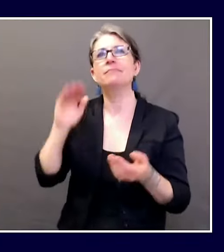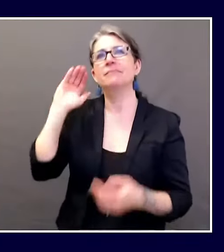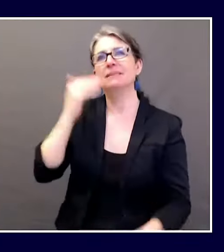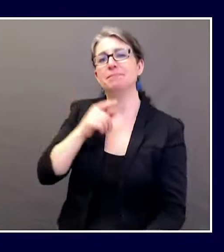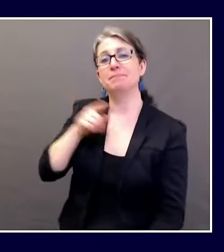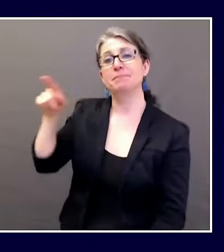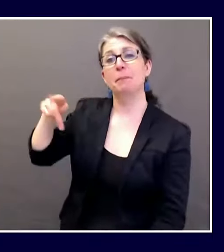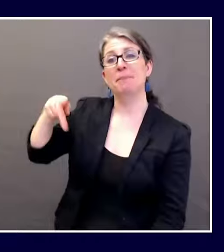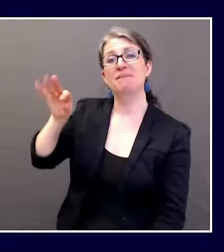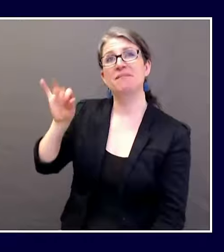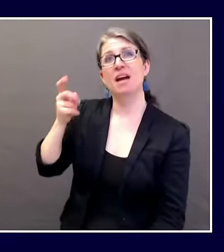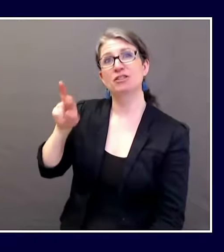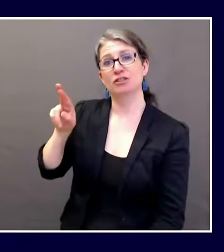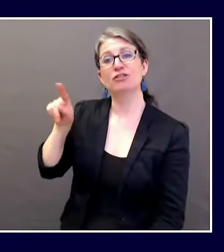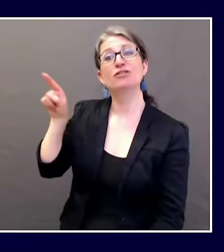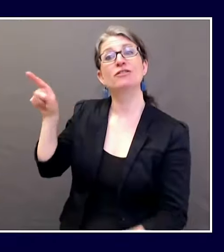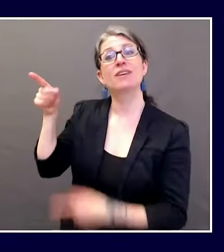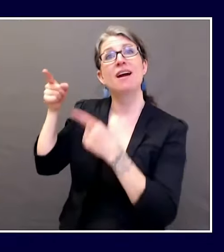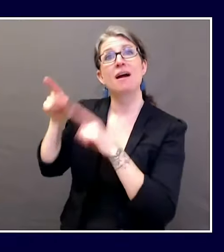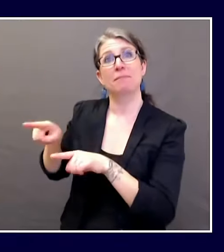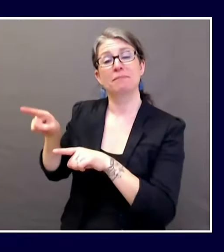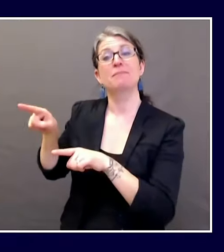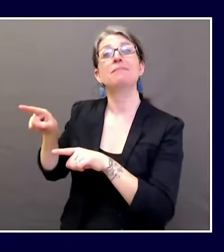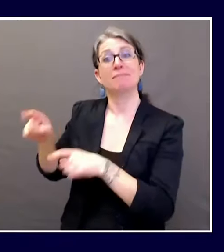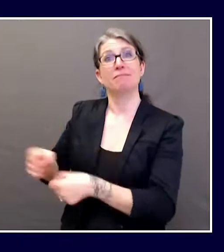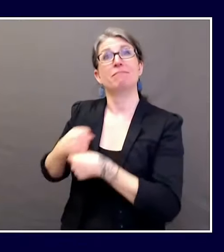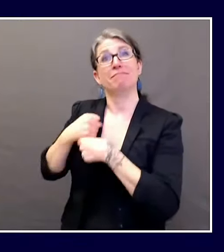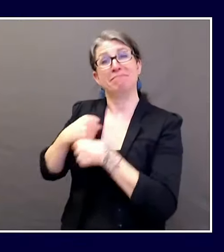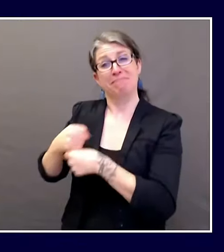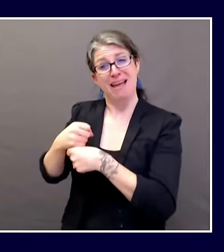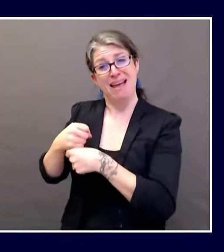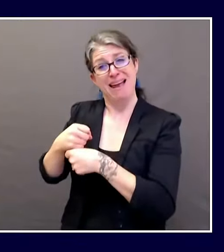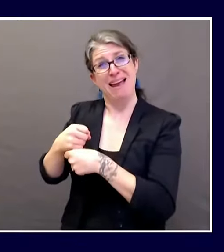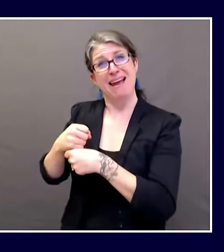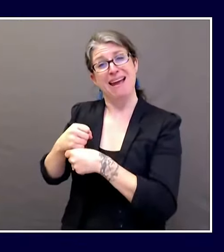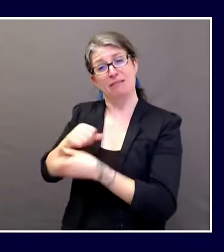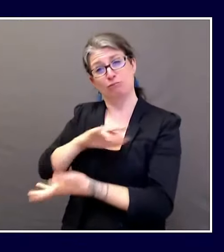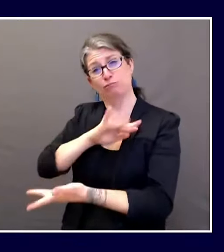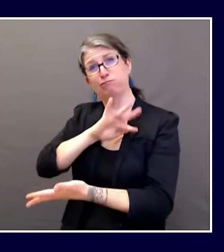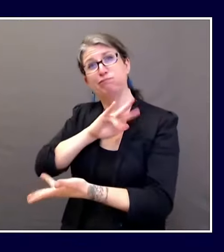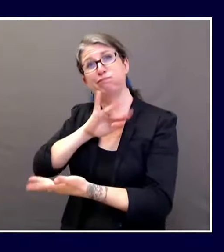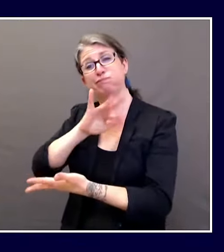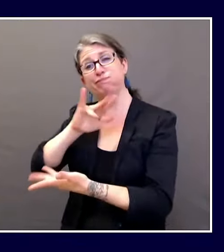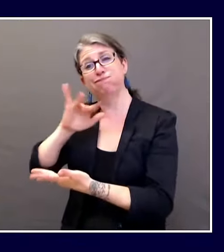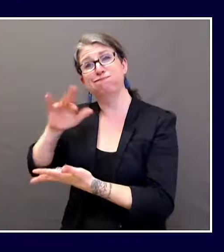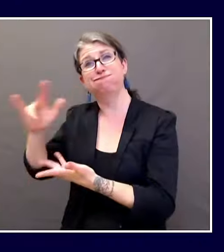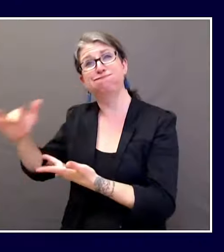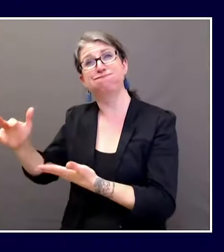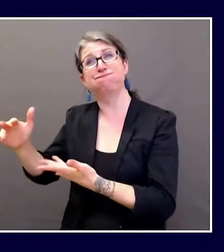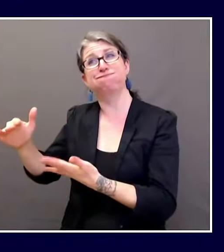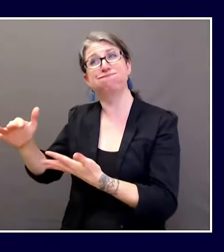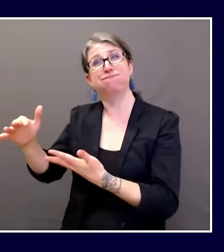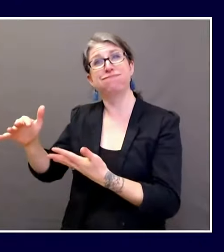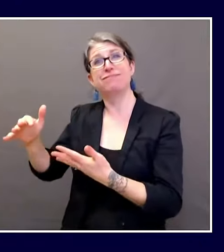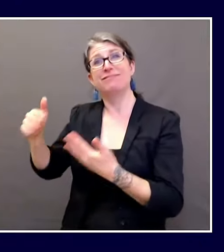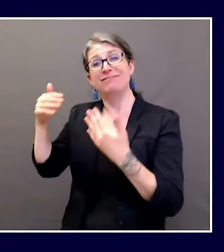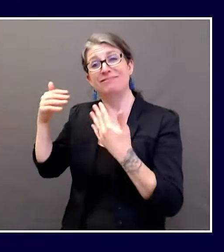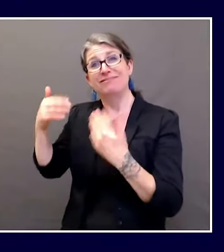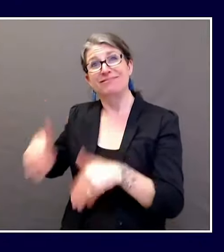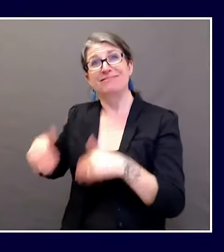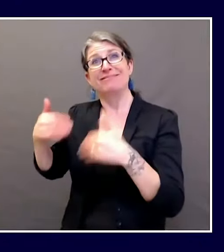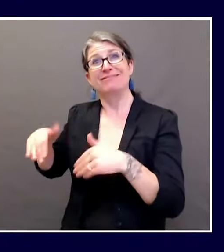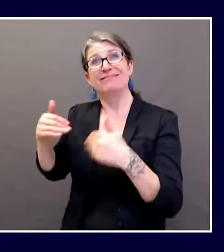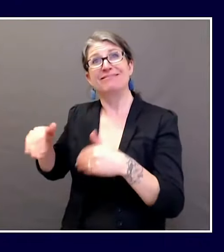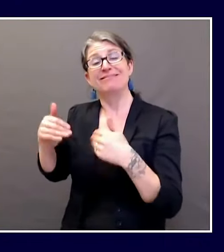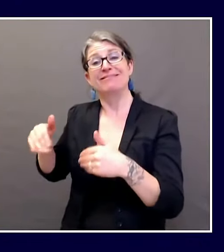they see a big significant spike in what they are able to produce, and then it drops down to a bit more of a steady state. With respect to the